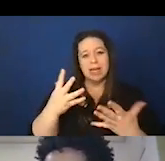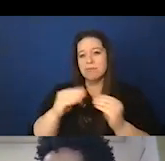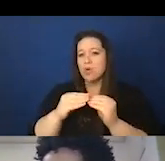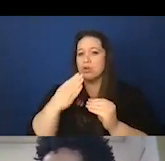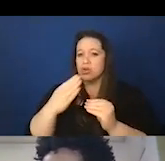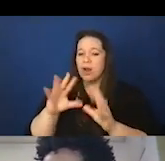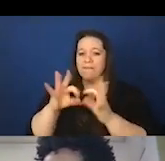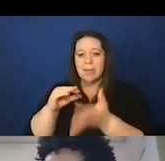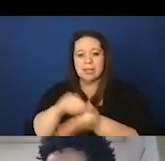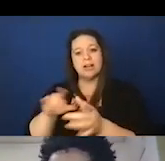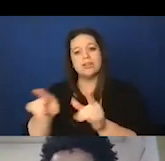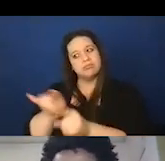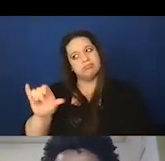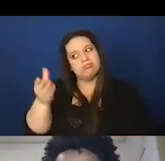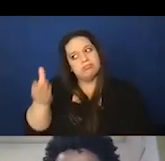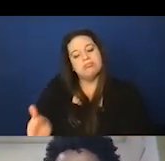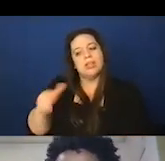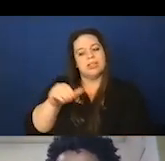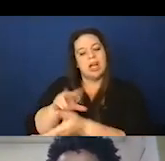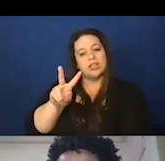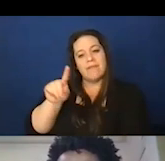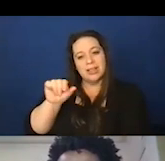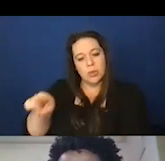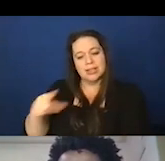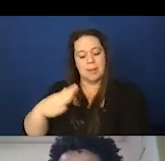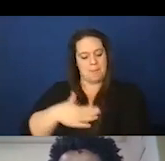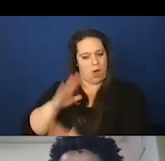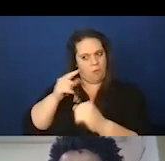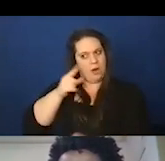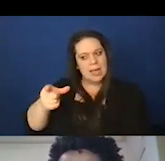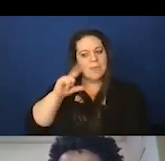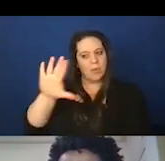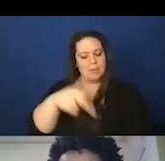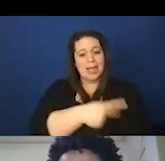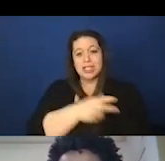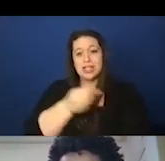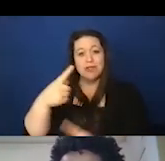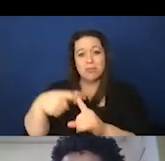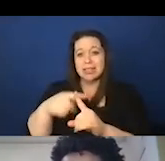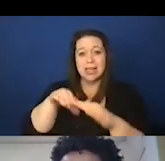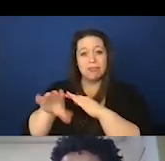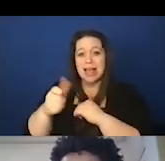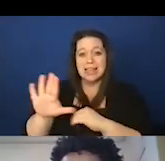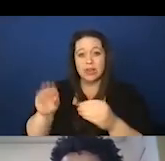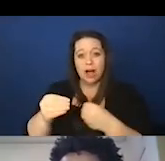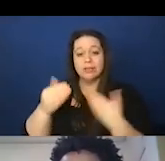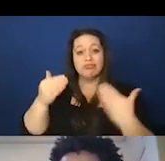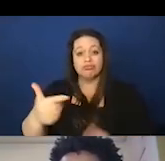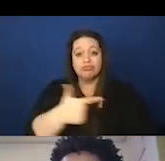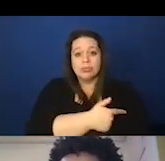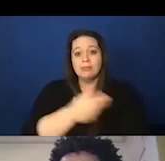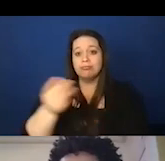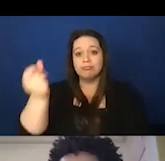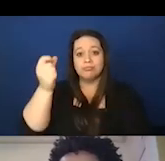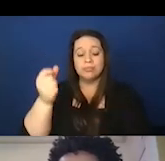him and for his patients is that within a couple months, they'd be able to just walk into any one of his offices and get a shot. Right